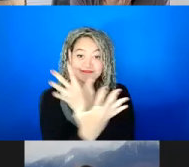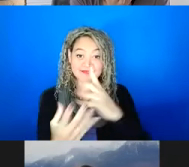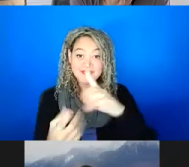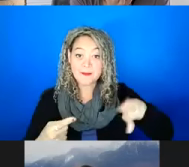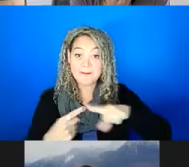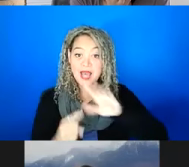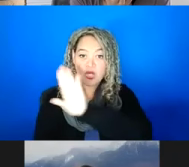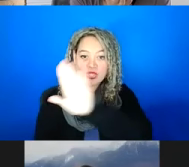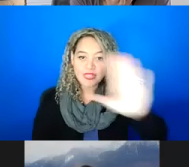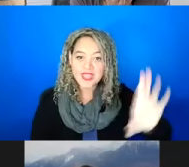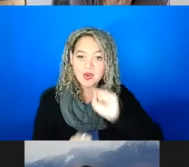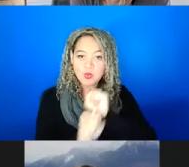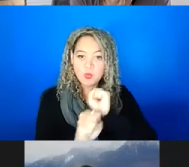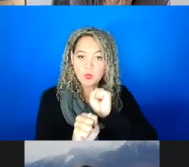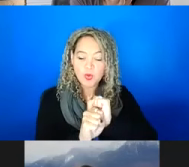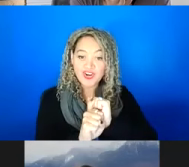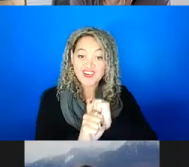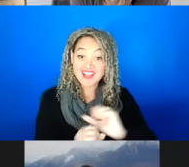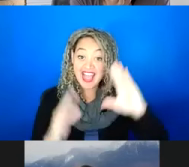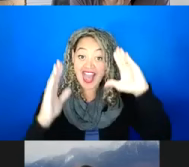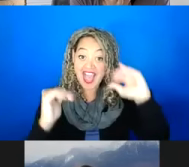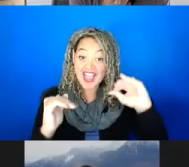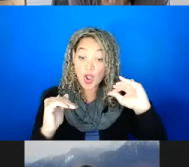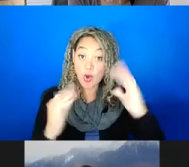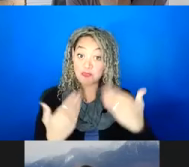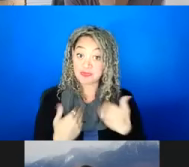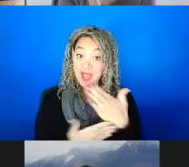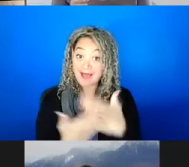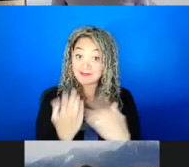work, and I hope you got some questions.